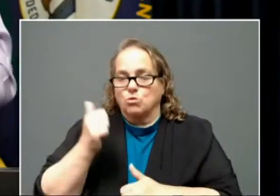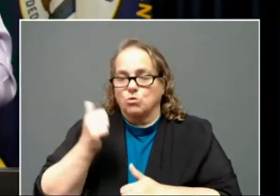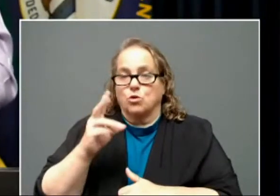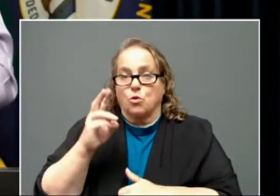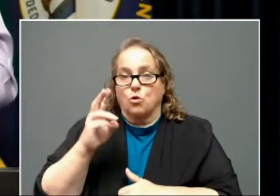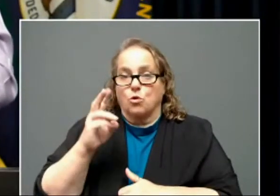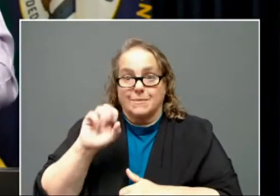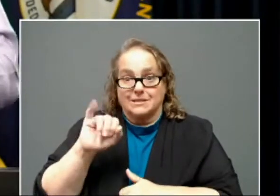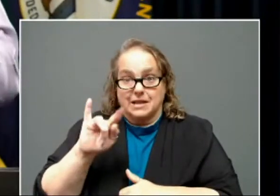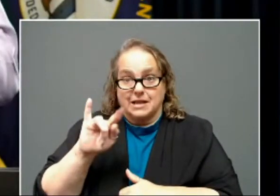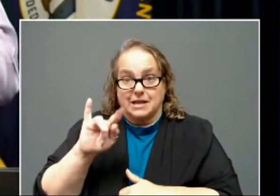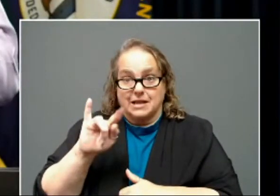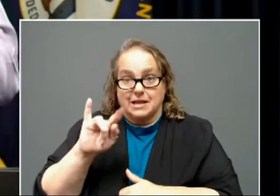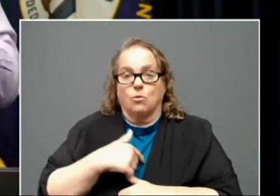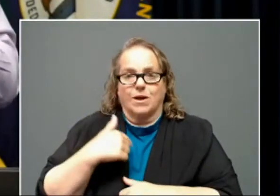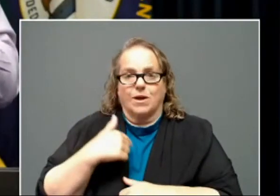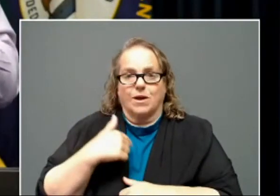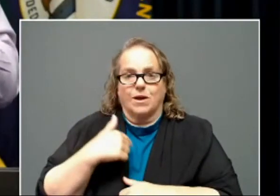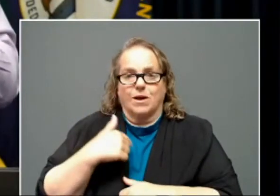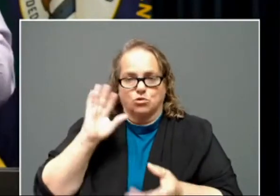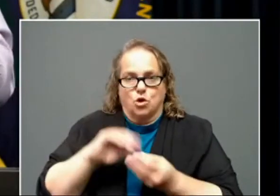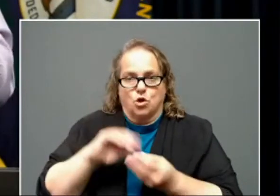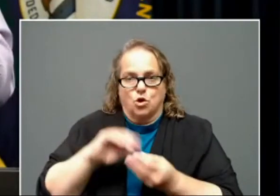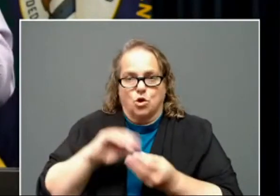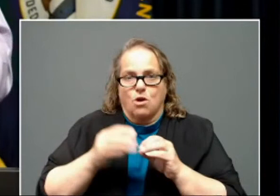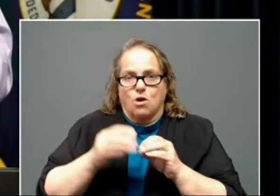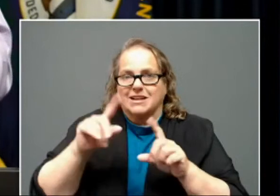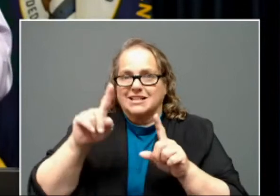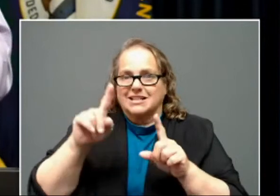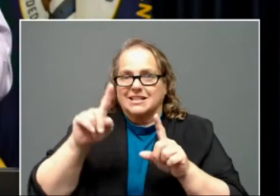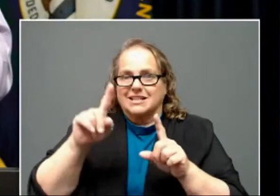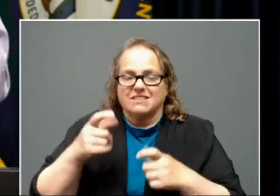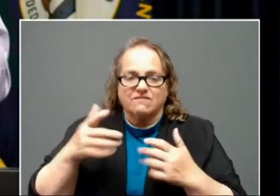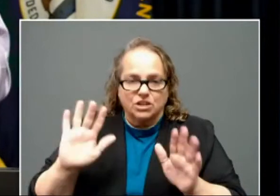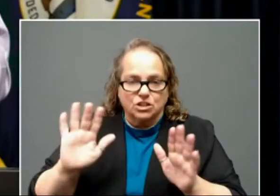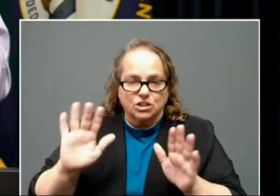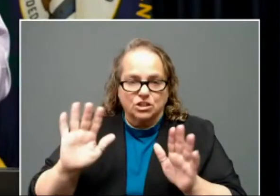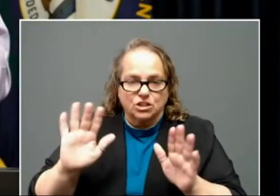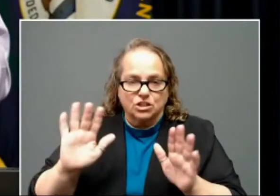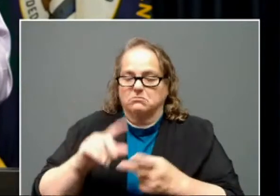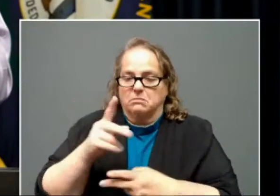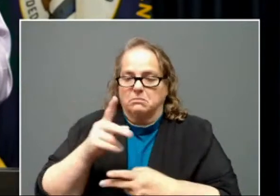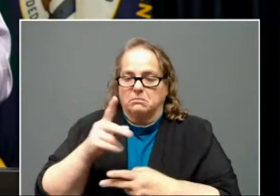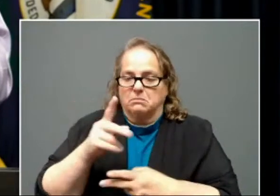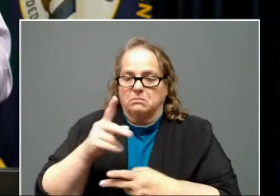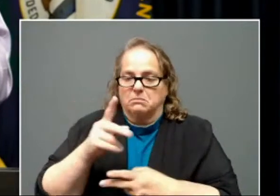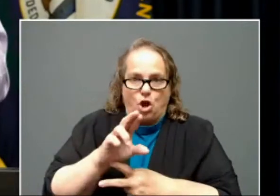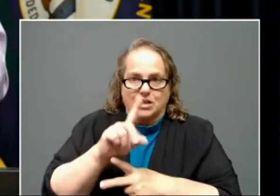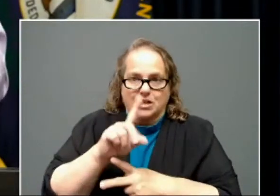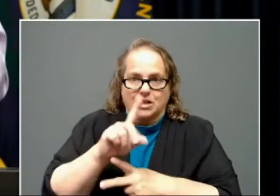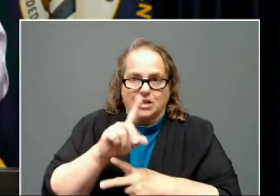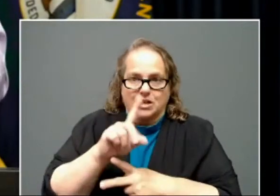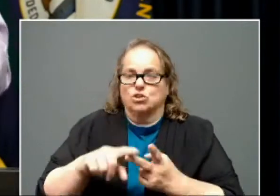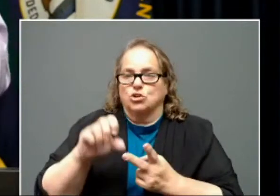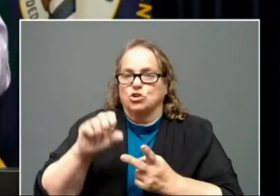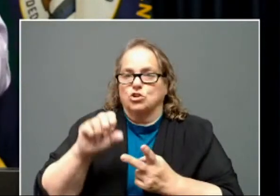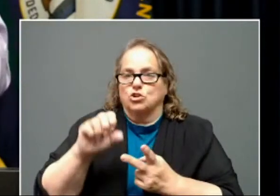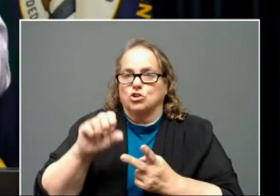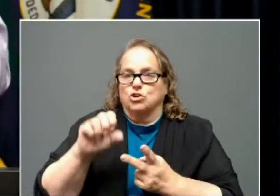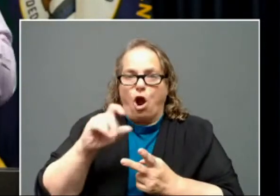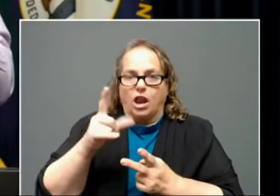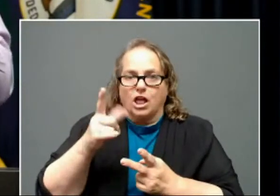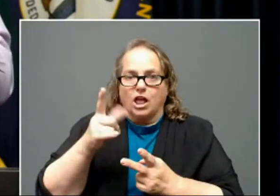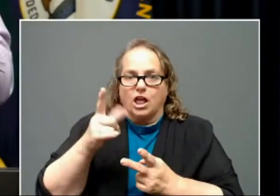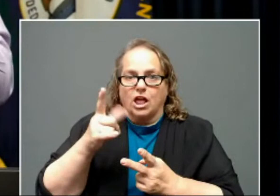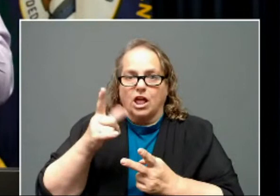have the total number of tests performed. We break it down by PCR tests, serology tests, and antigen tests. Over